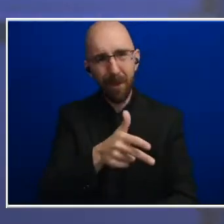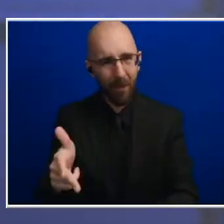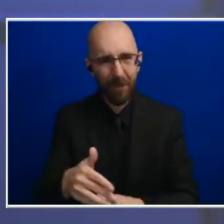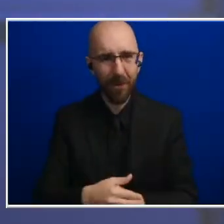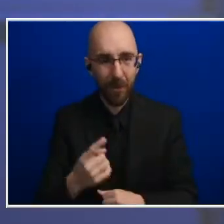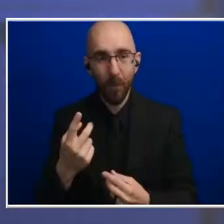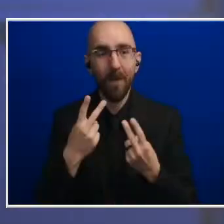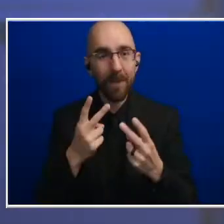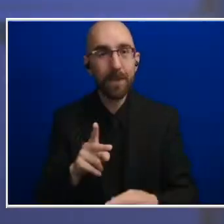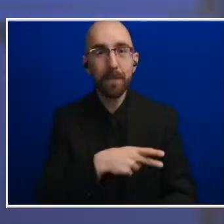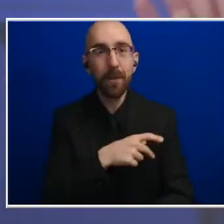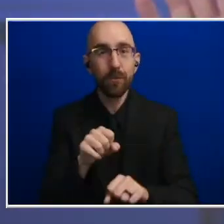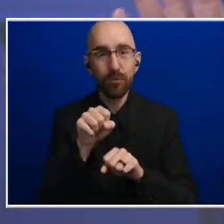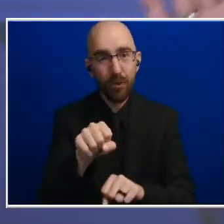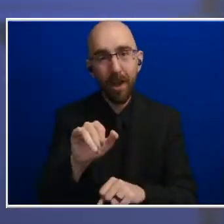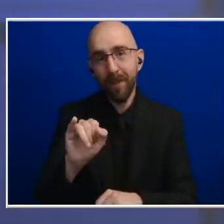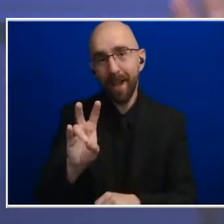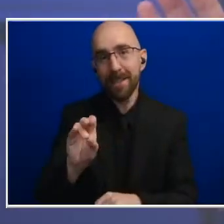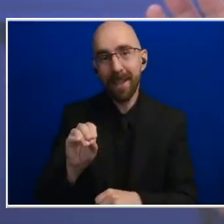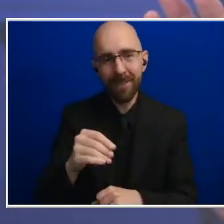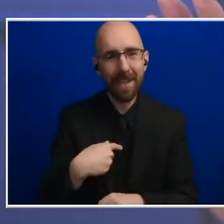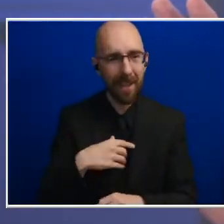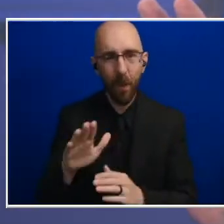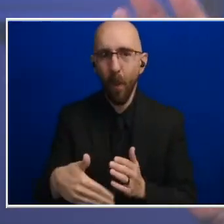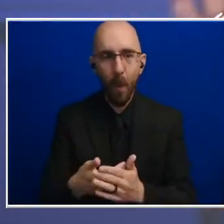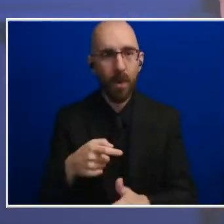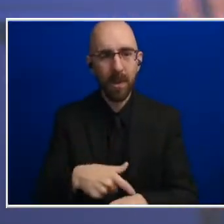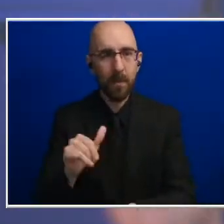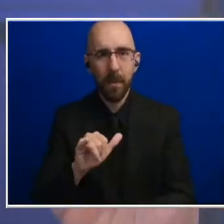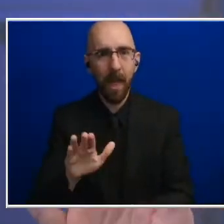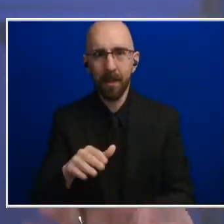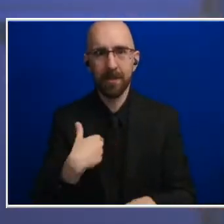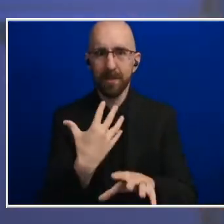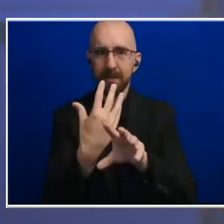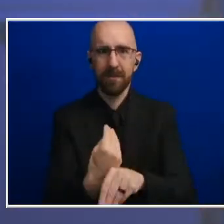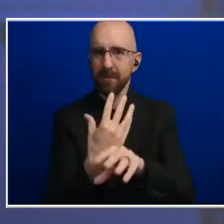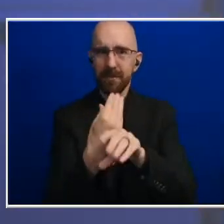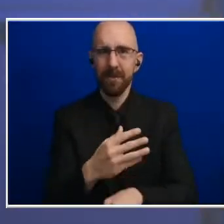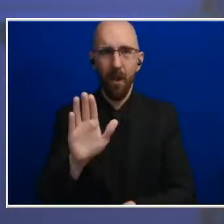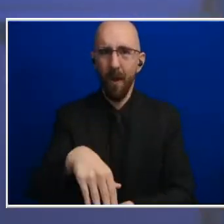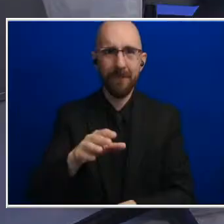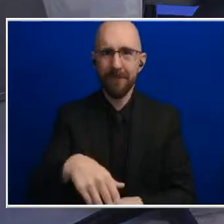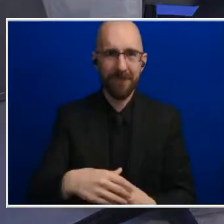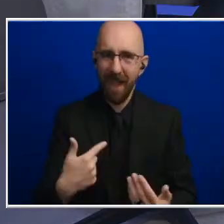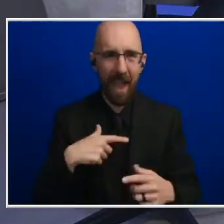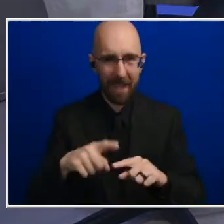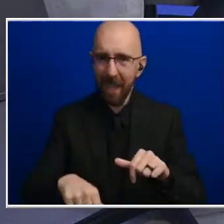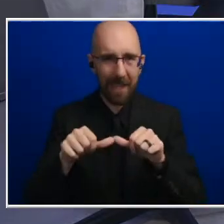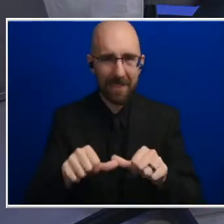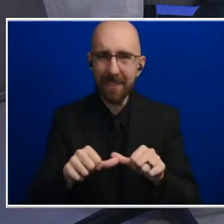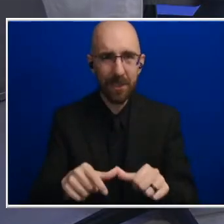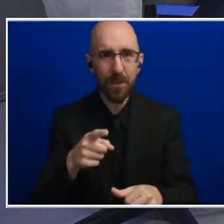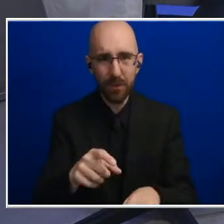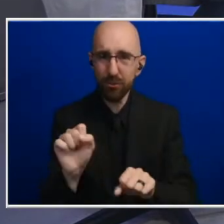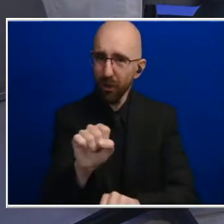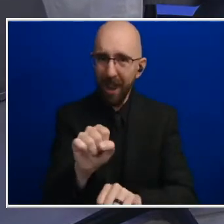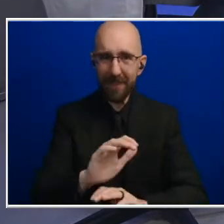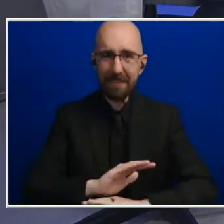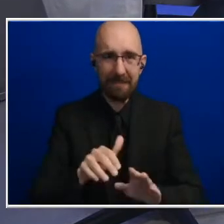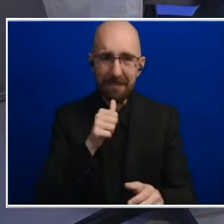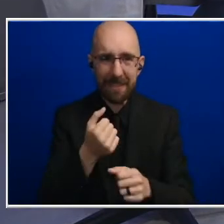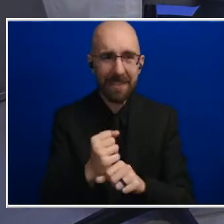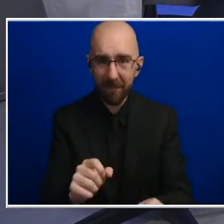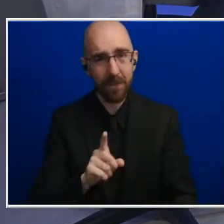down I-70, and the whole time I'm like, I want to get off the phone with you. I cannot continue this. So it's real. Yeah, well, it is.